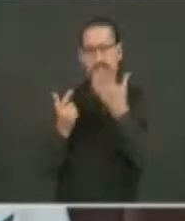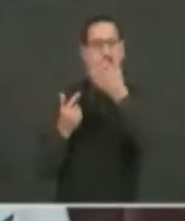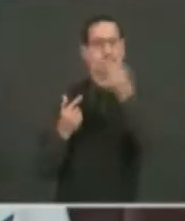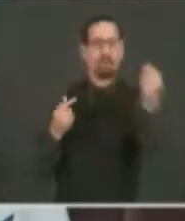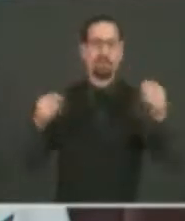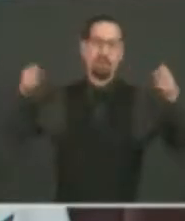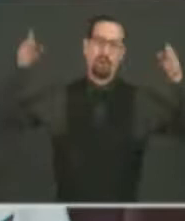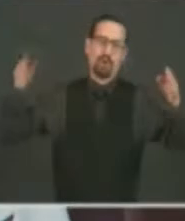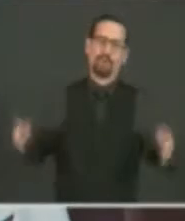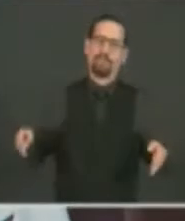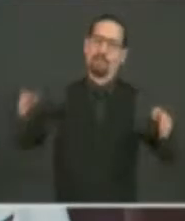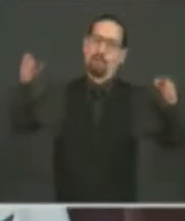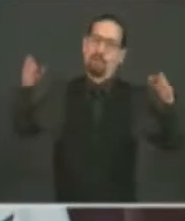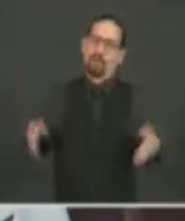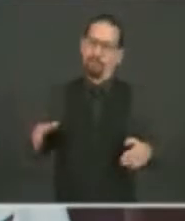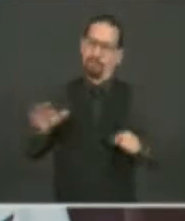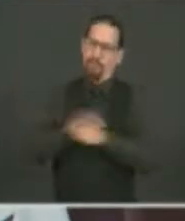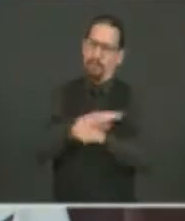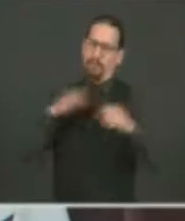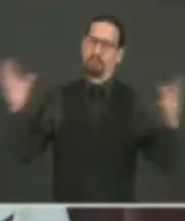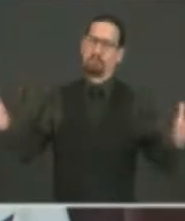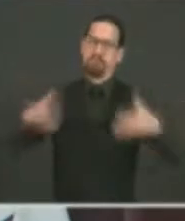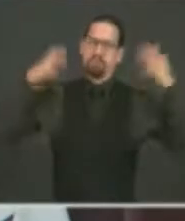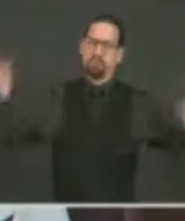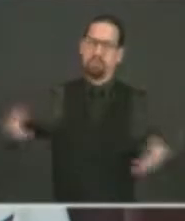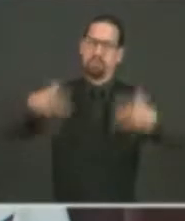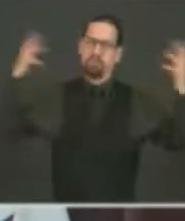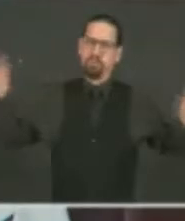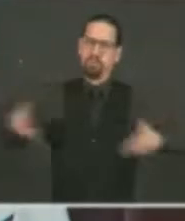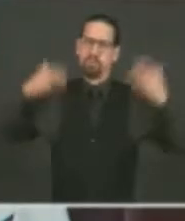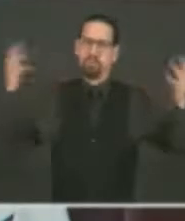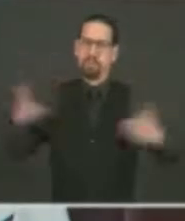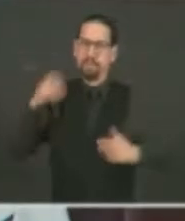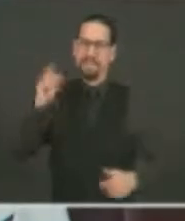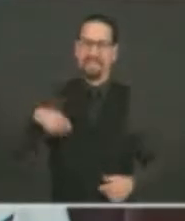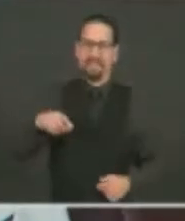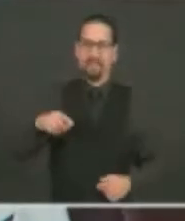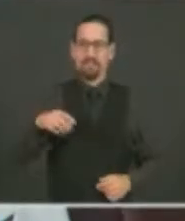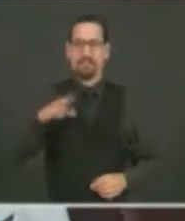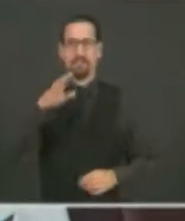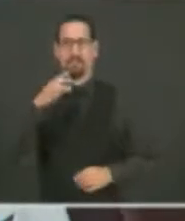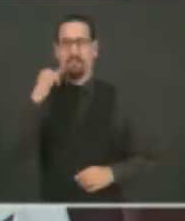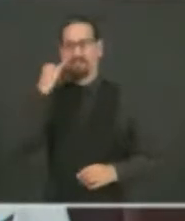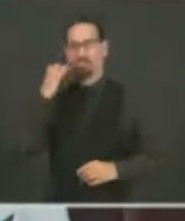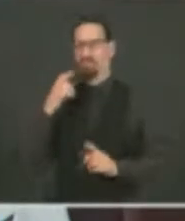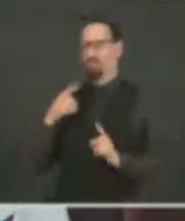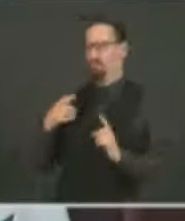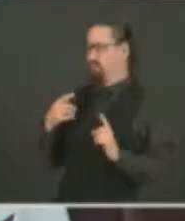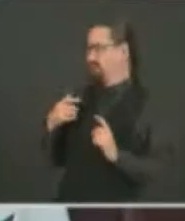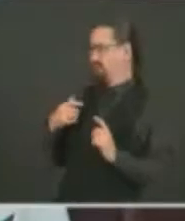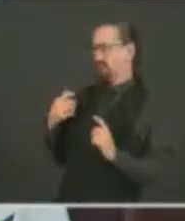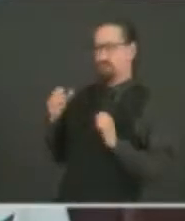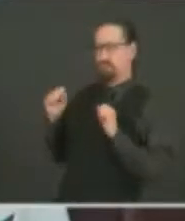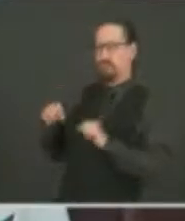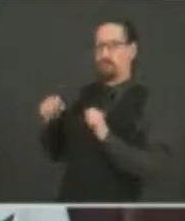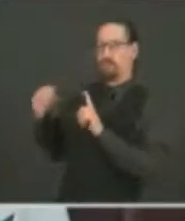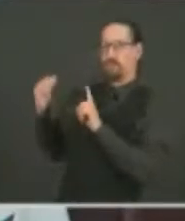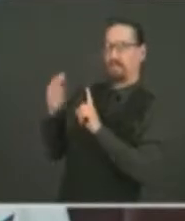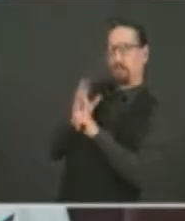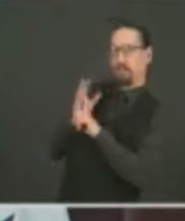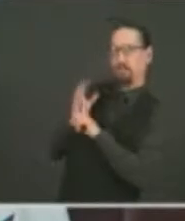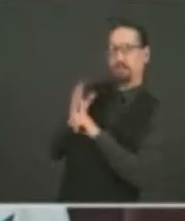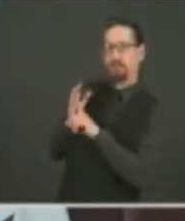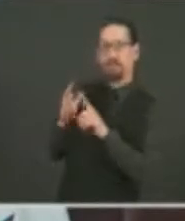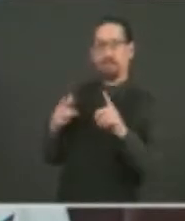Obviously, if you feel that you're a close contact, that's why you want to test. It's particularly irresponsible